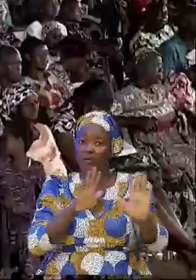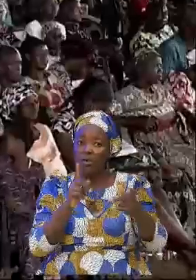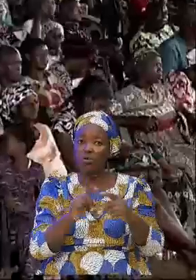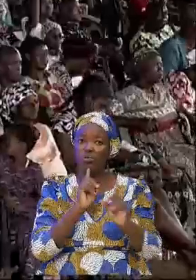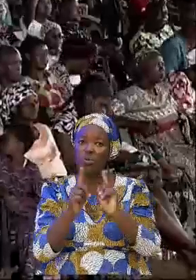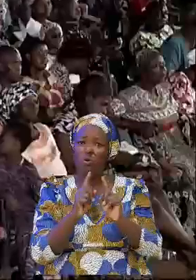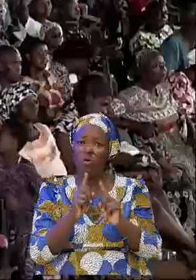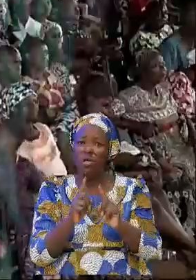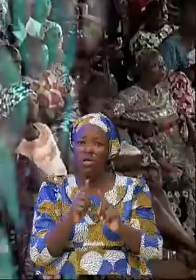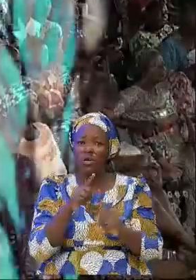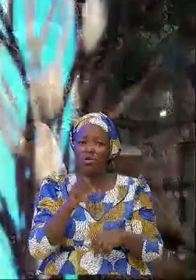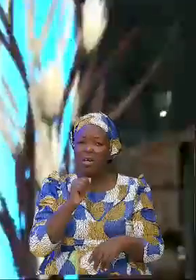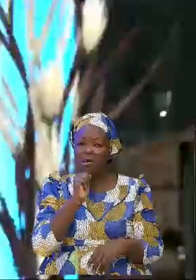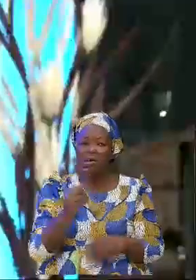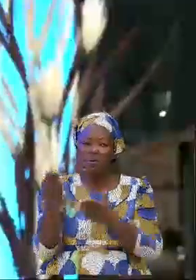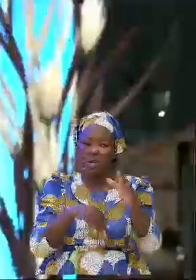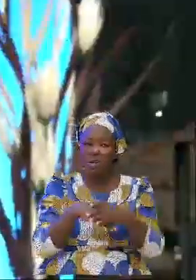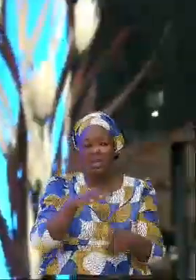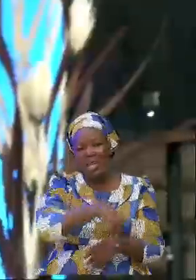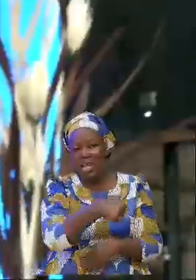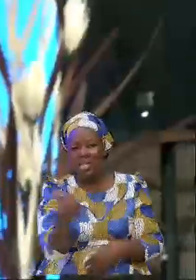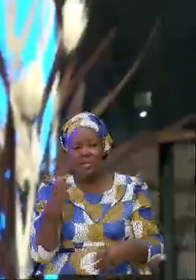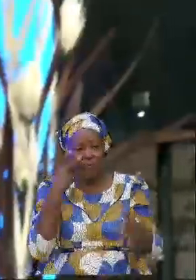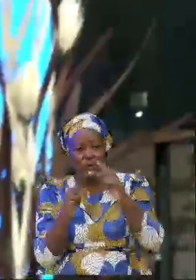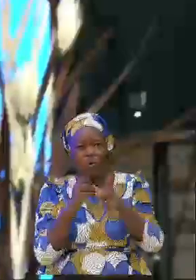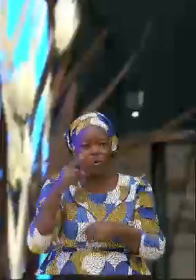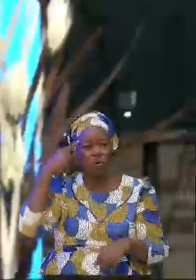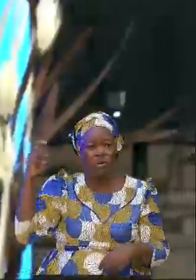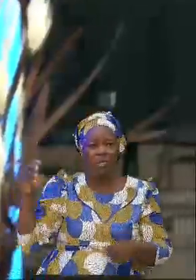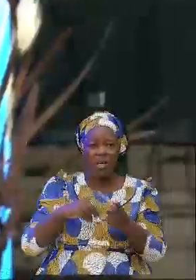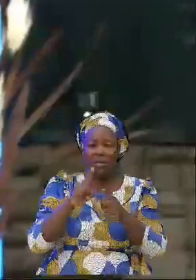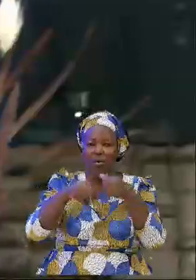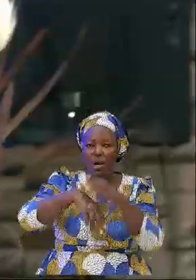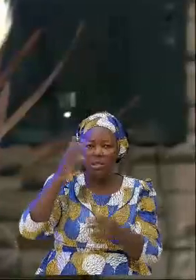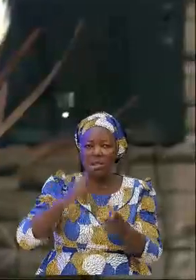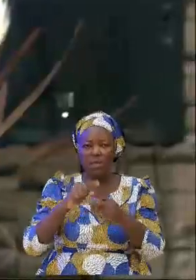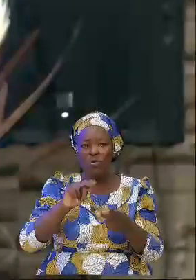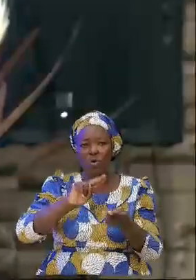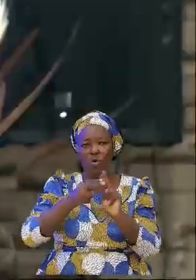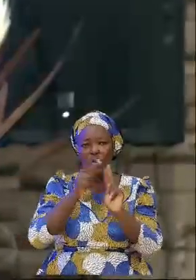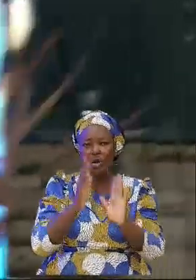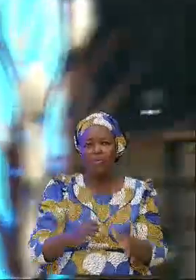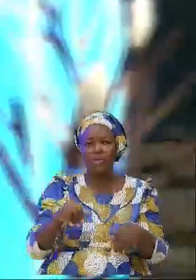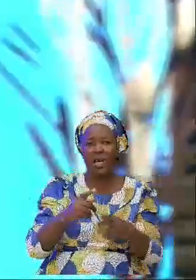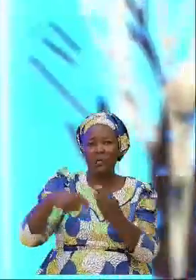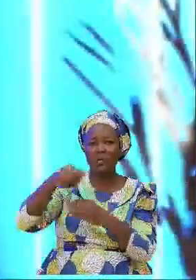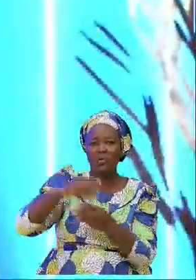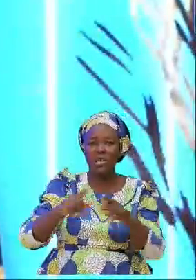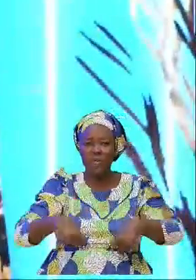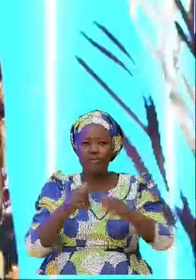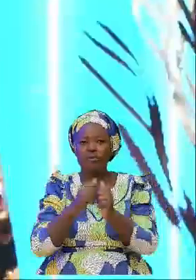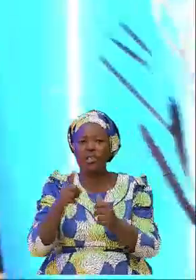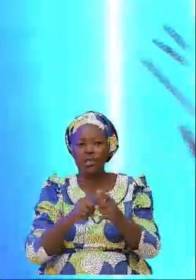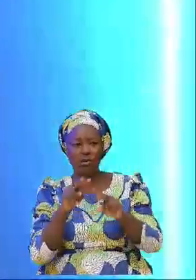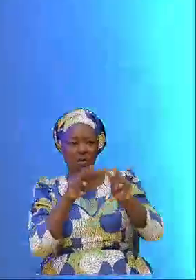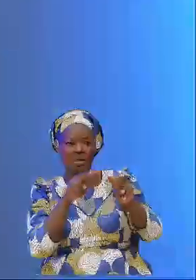enemies. You're even afraid to talk. You can't bring out any vision or dream. And then you go out,